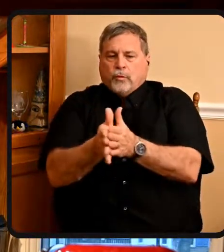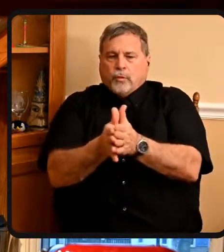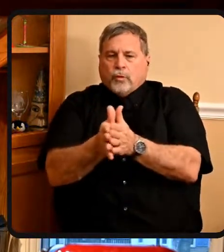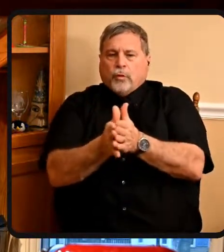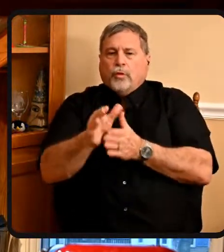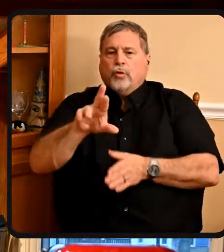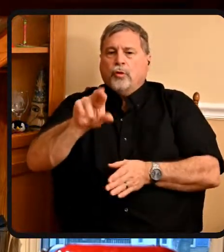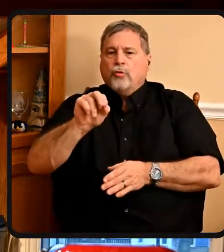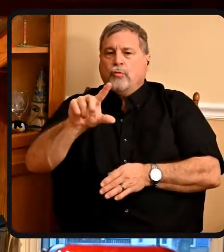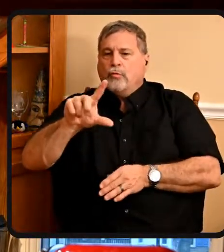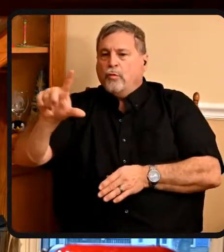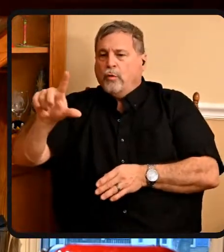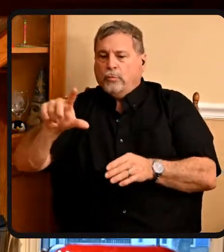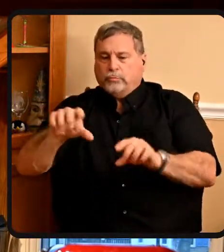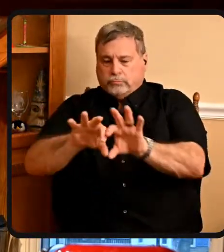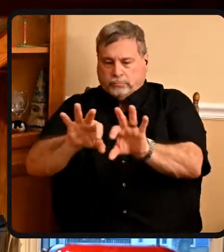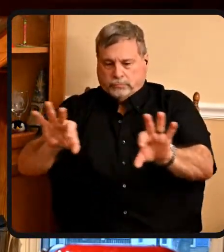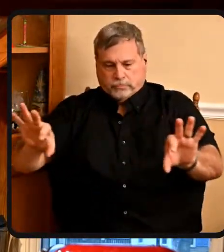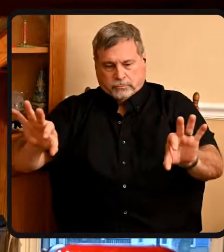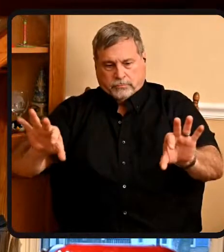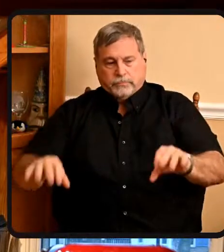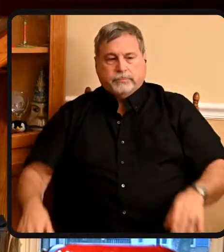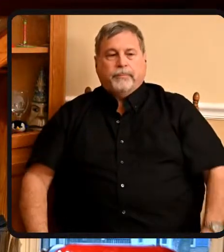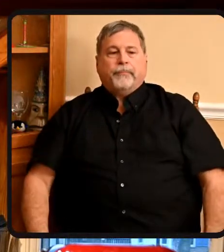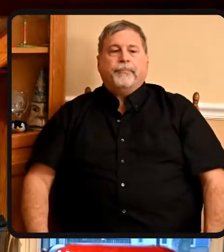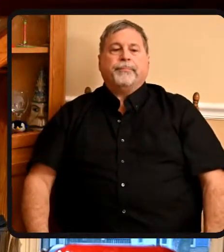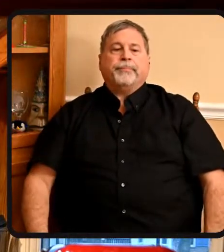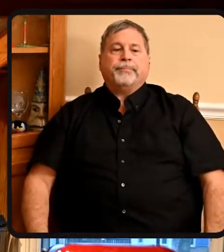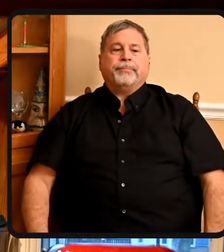Give it a little bit of a roll.